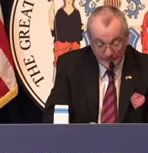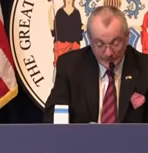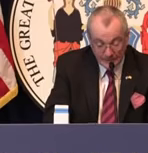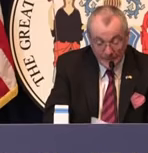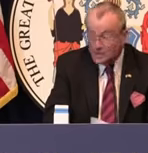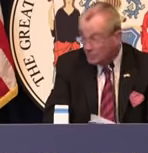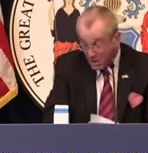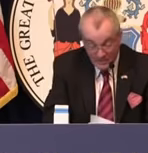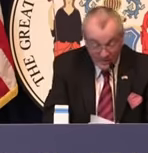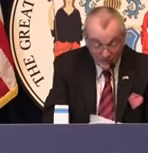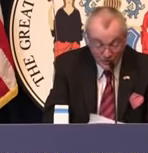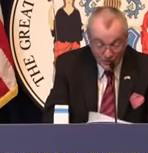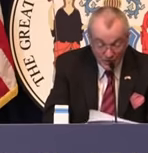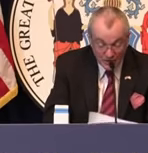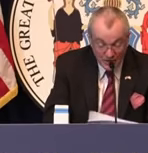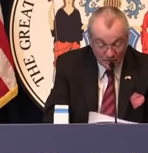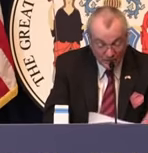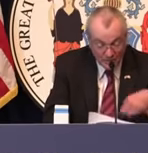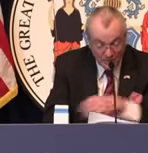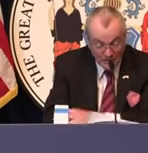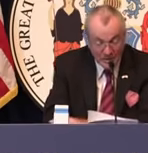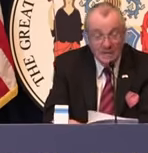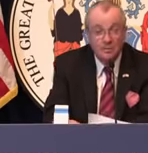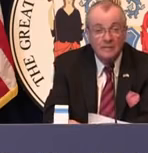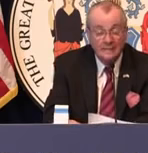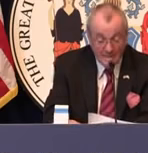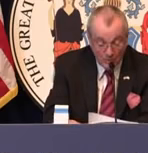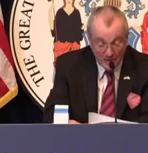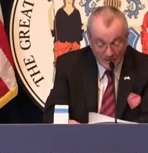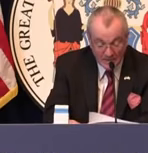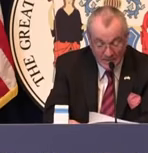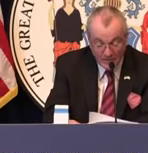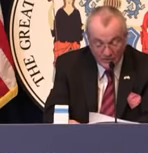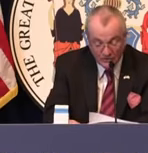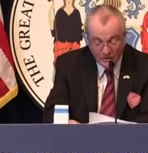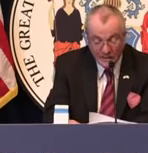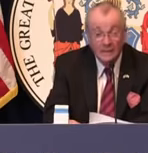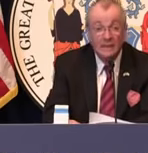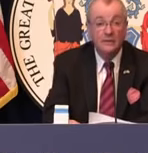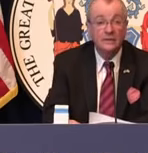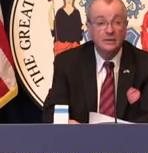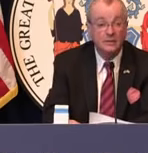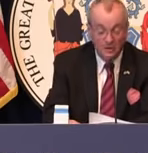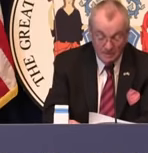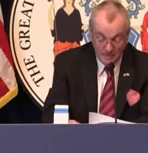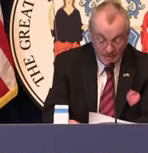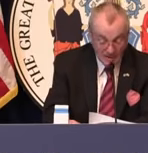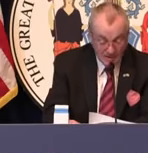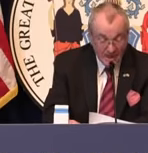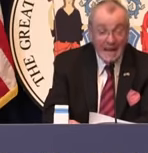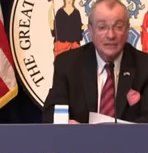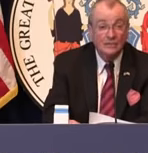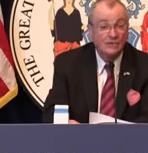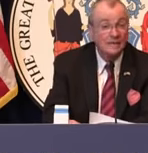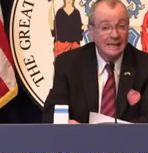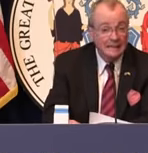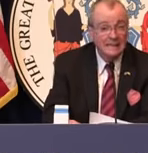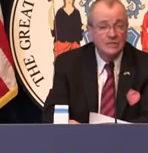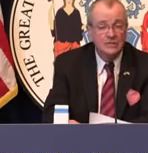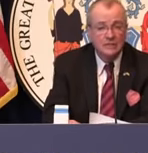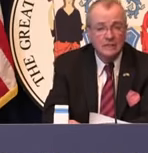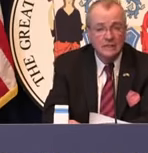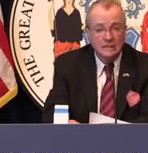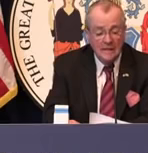And the department, as Judy will address, is prepared to implement key recommendations in the near term by accessing